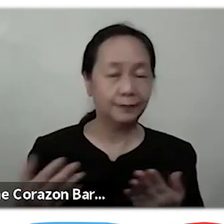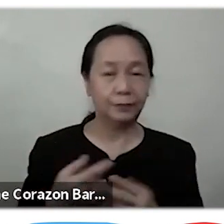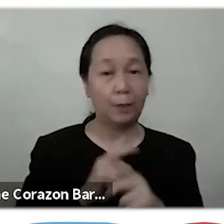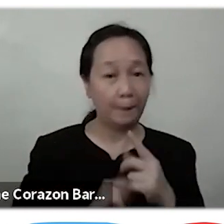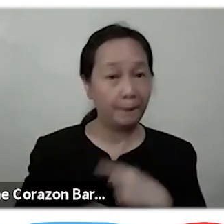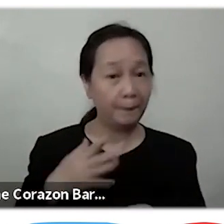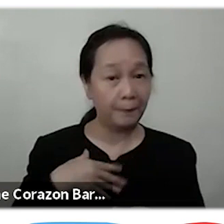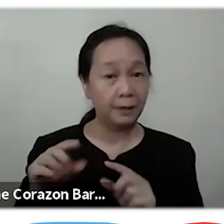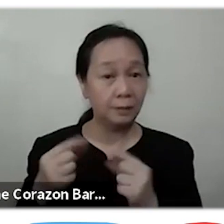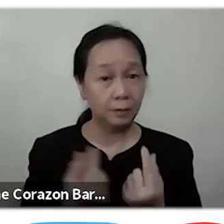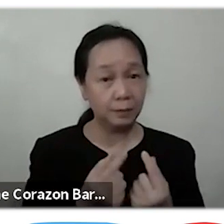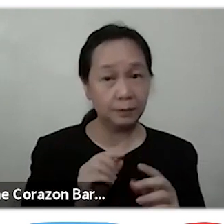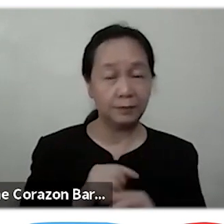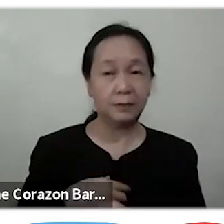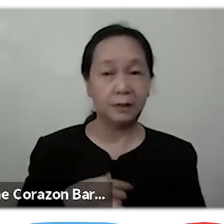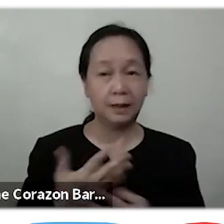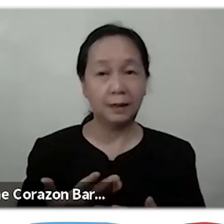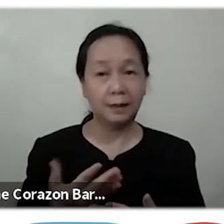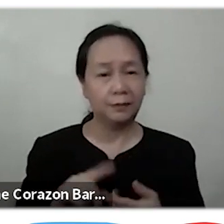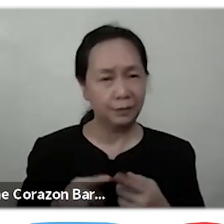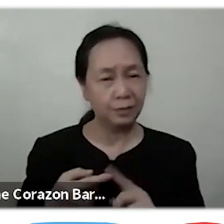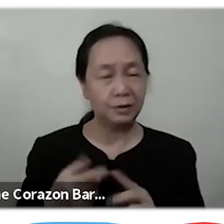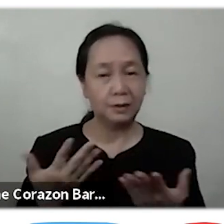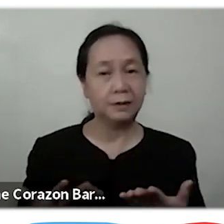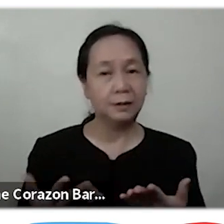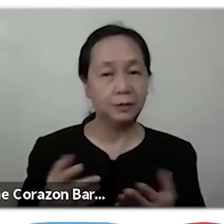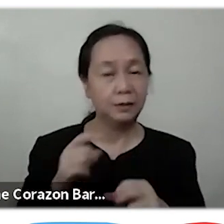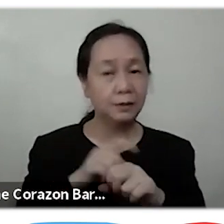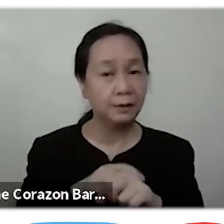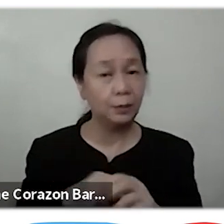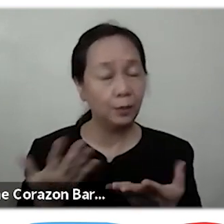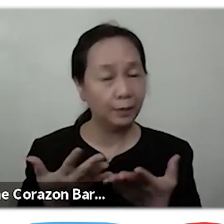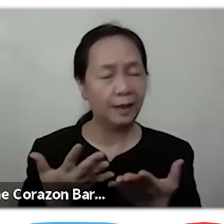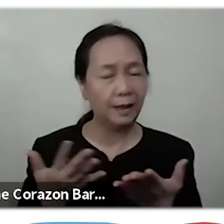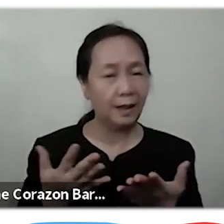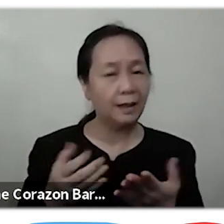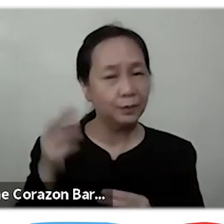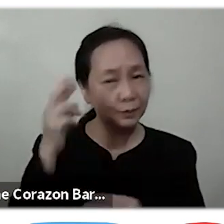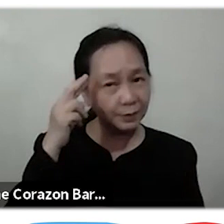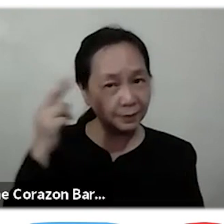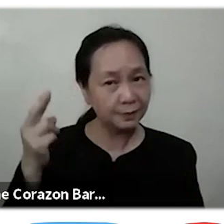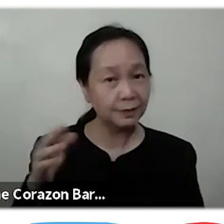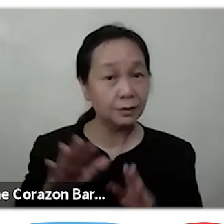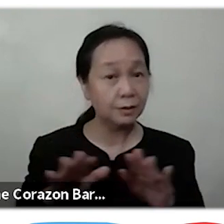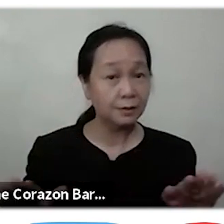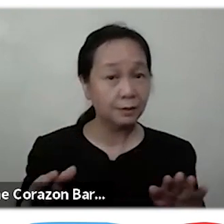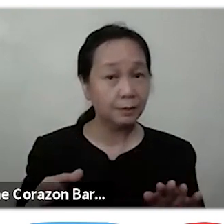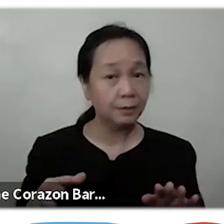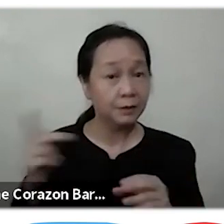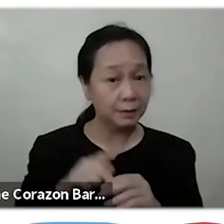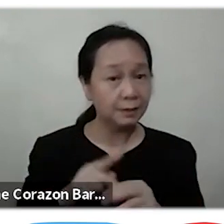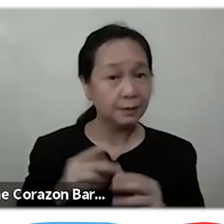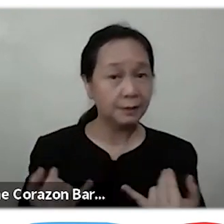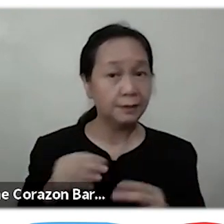my peers. And that was the time when I actually realized that children